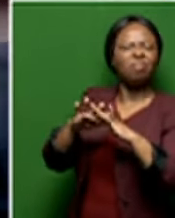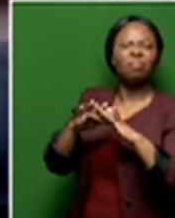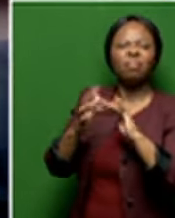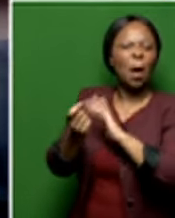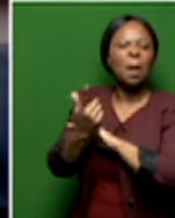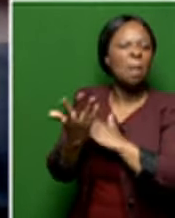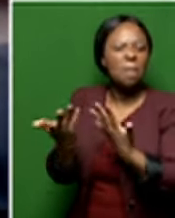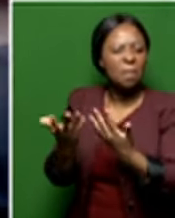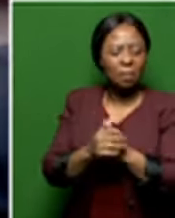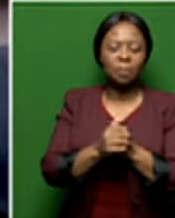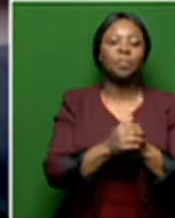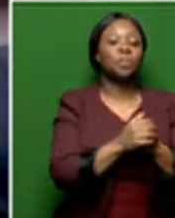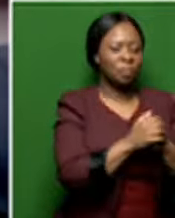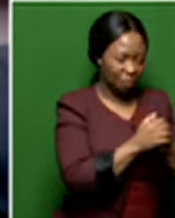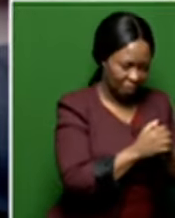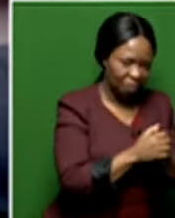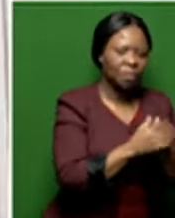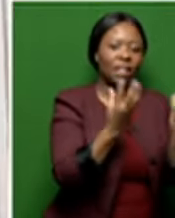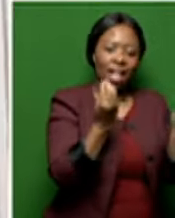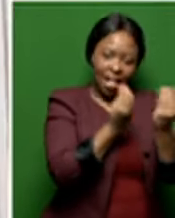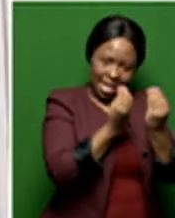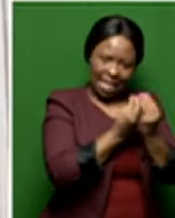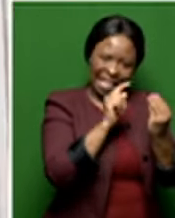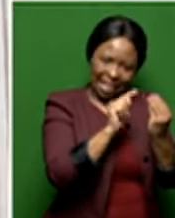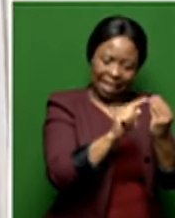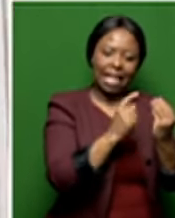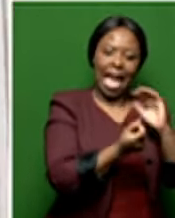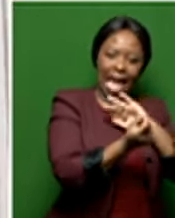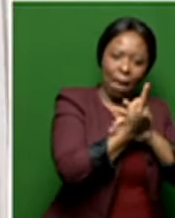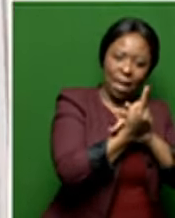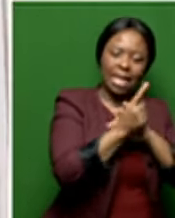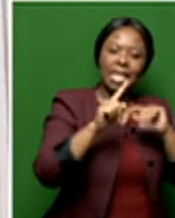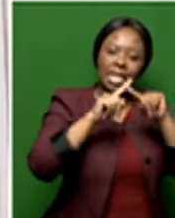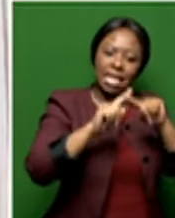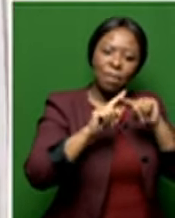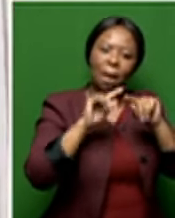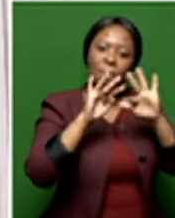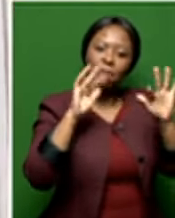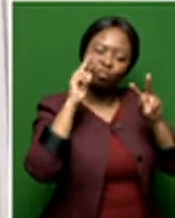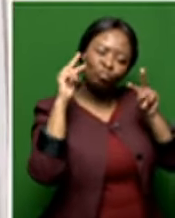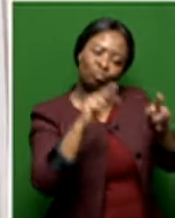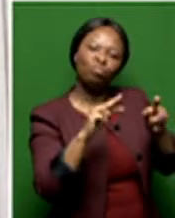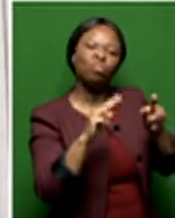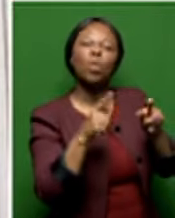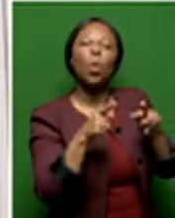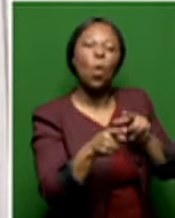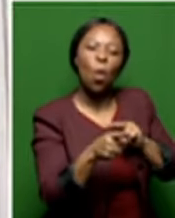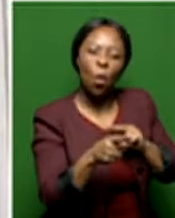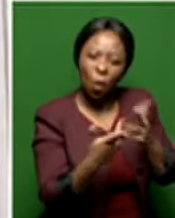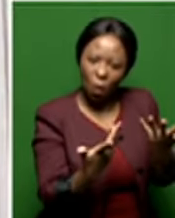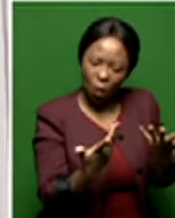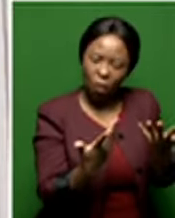Sims, those things do definitely do exist in terms of people's view of what should be. And, yeah, and they're always